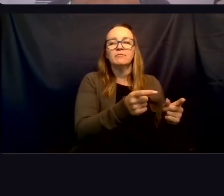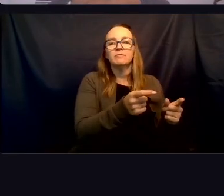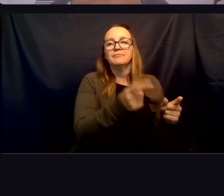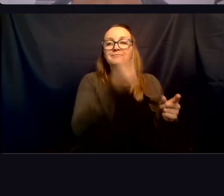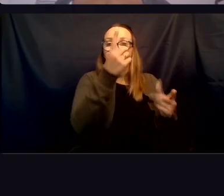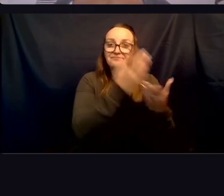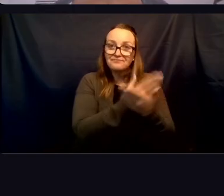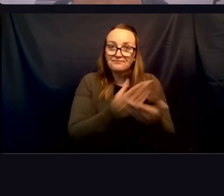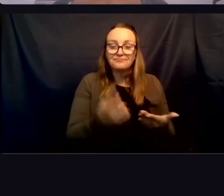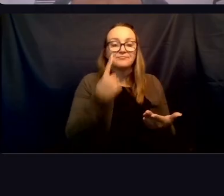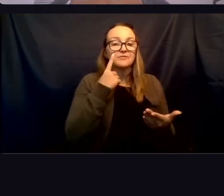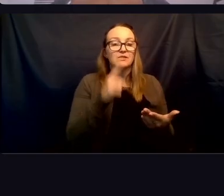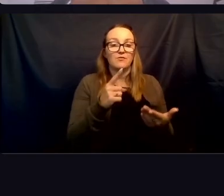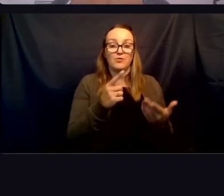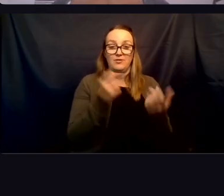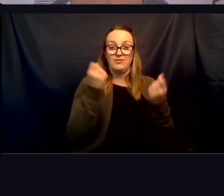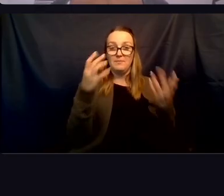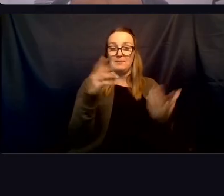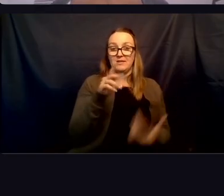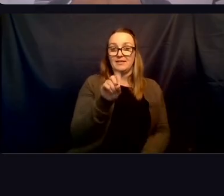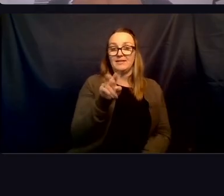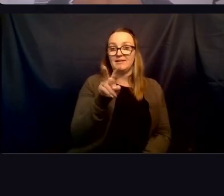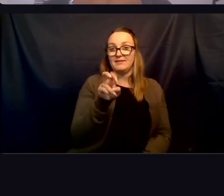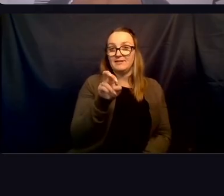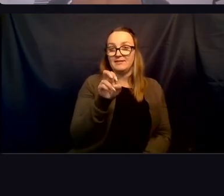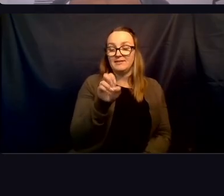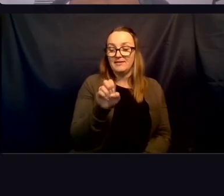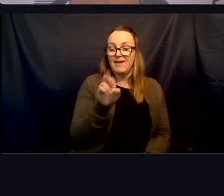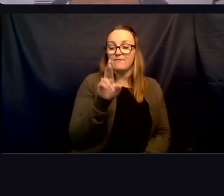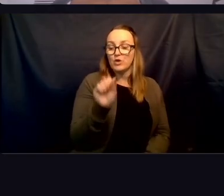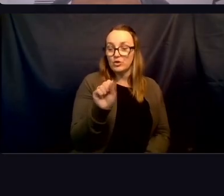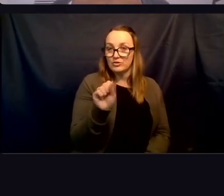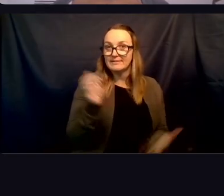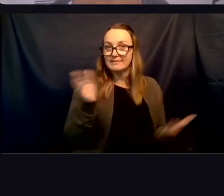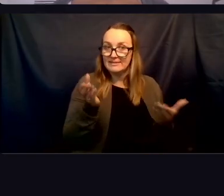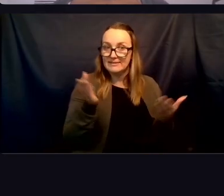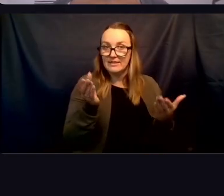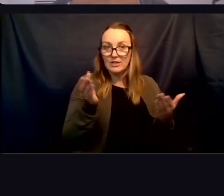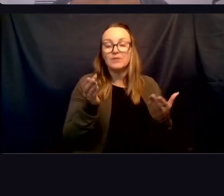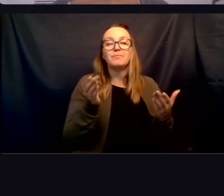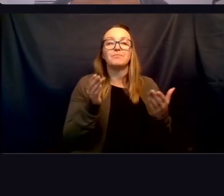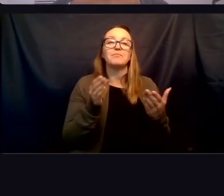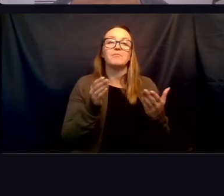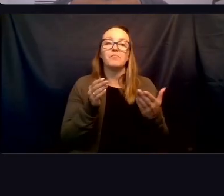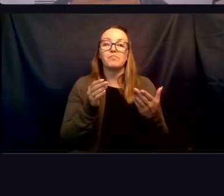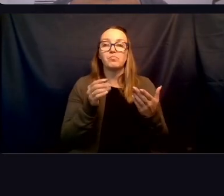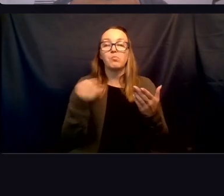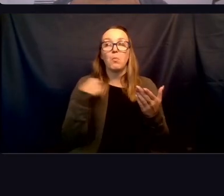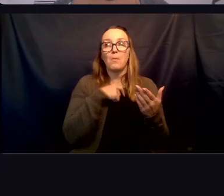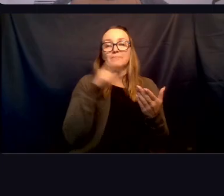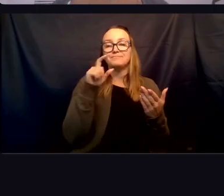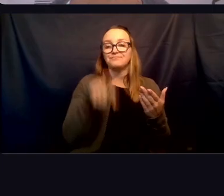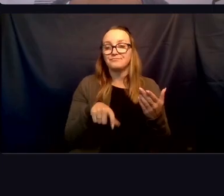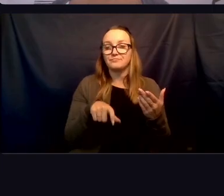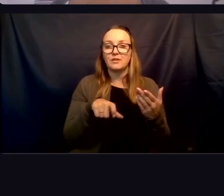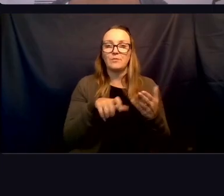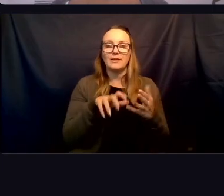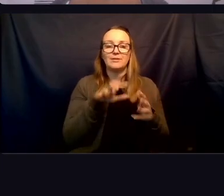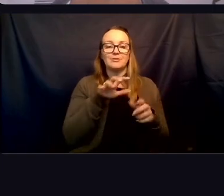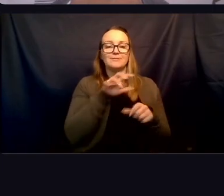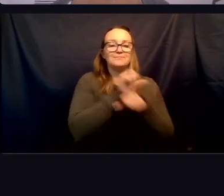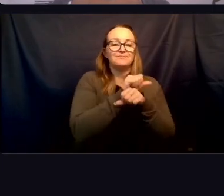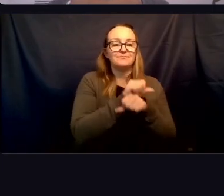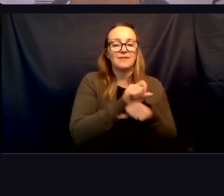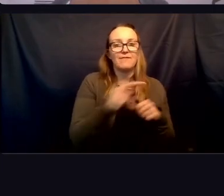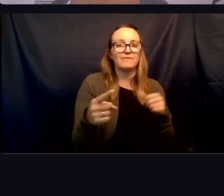the 100 devers in here, many of you may remember that we had to kind of lock down a first client